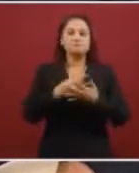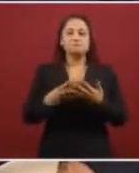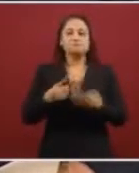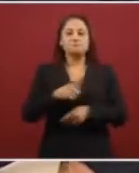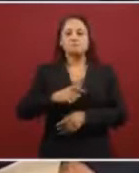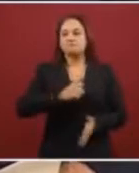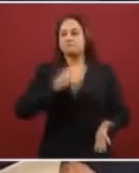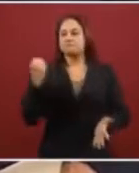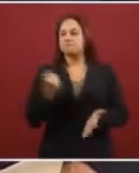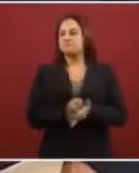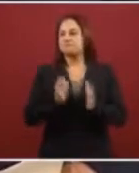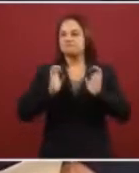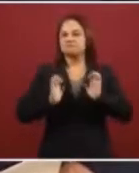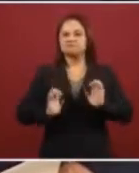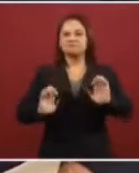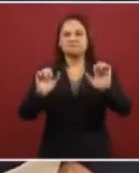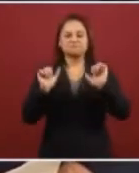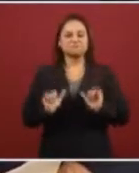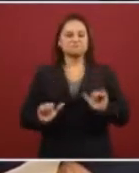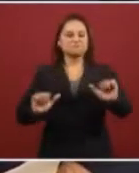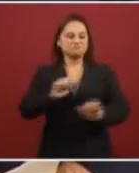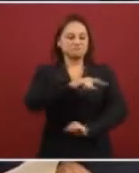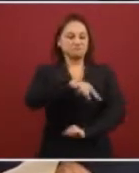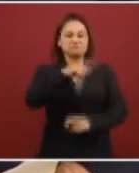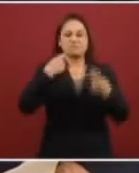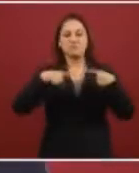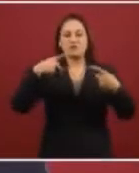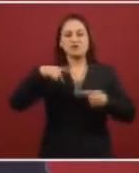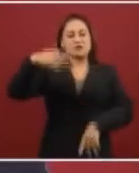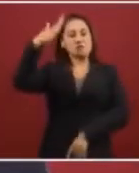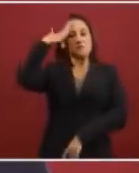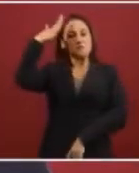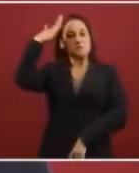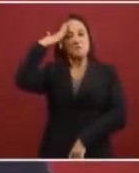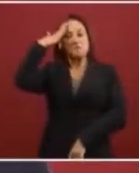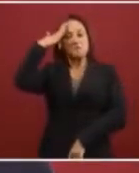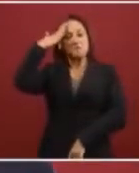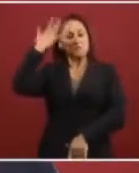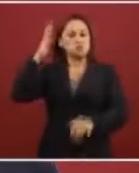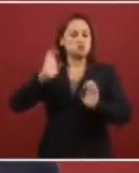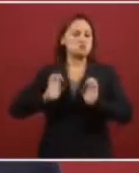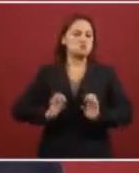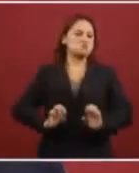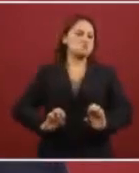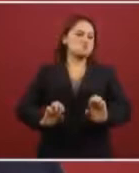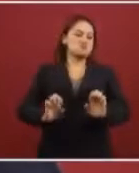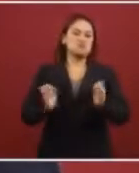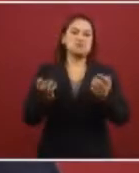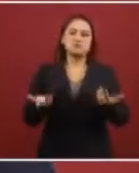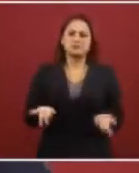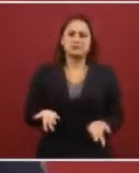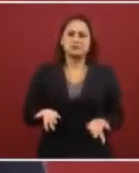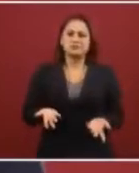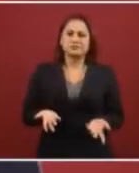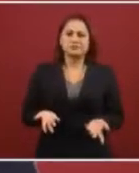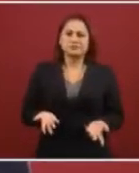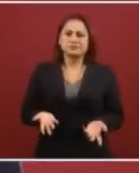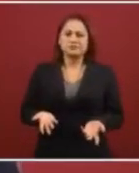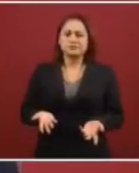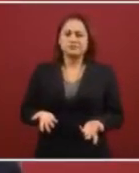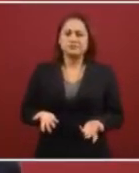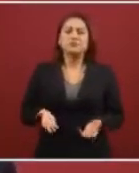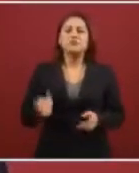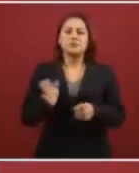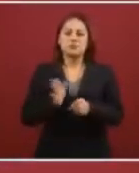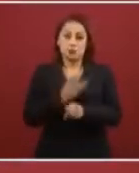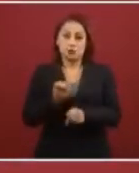Checkered, nylon, con todo respeto. Checkered shirt, nylon entonces, leaders. Por eso hay alguna inconformidad,